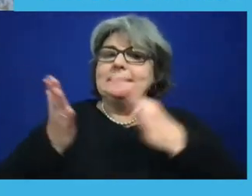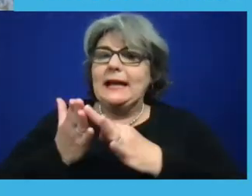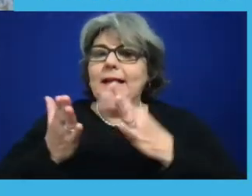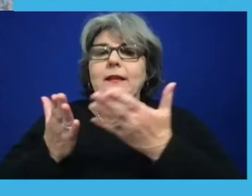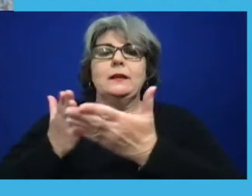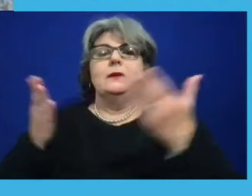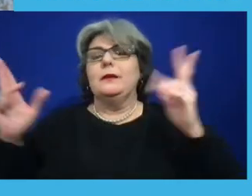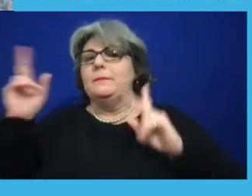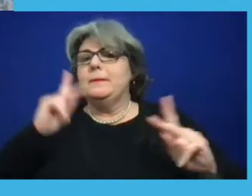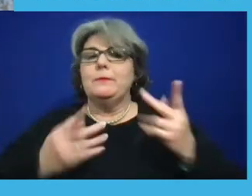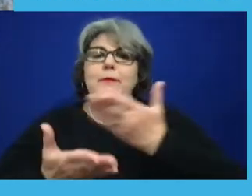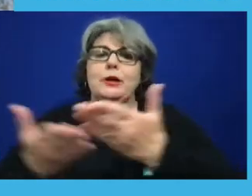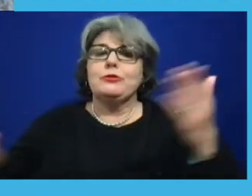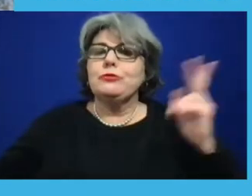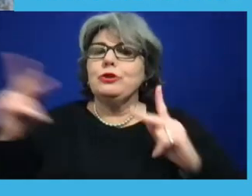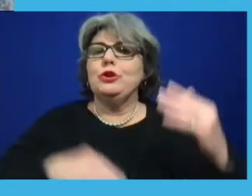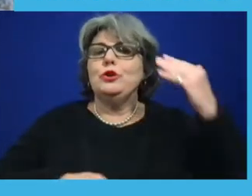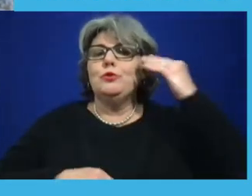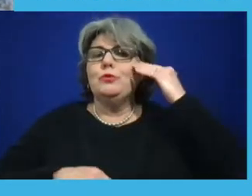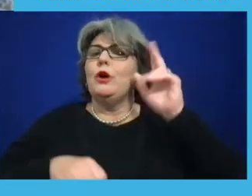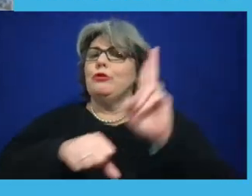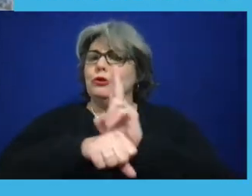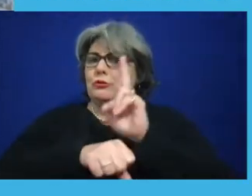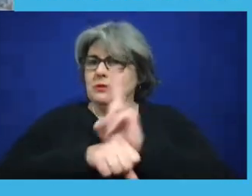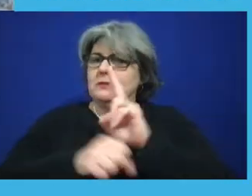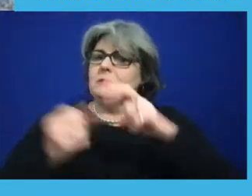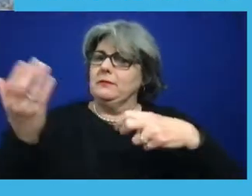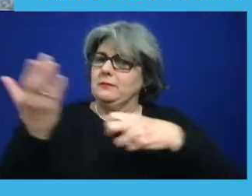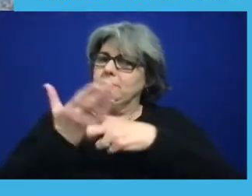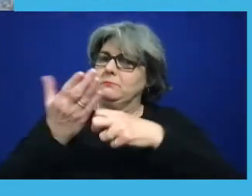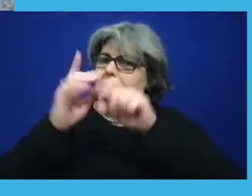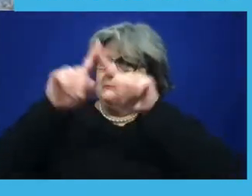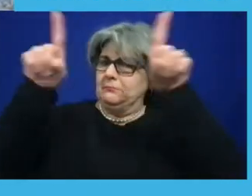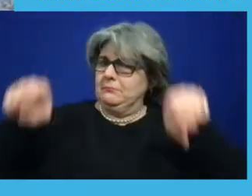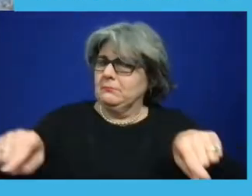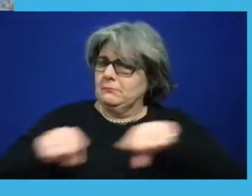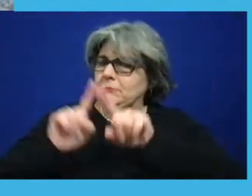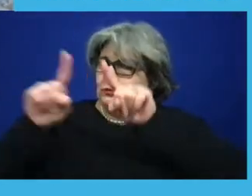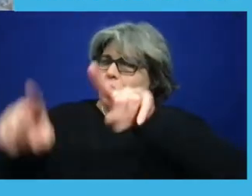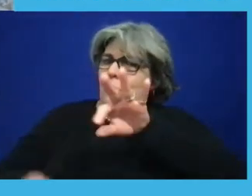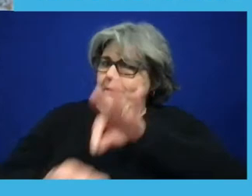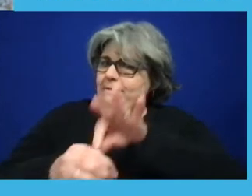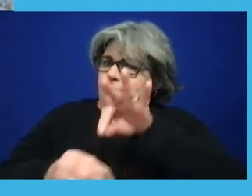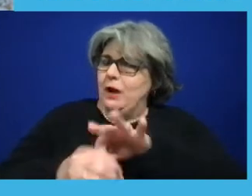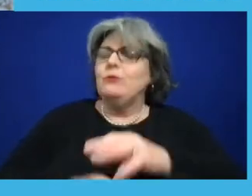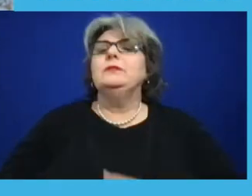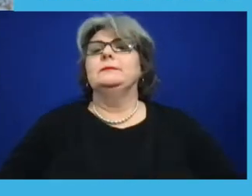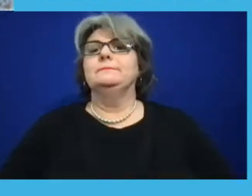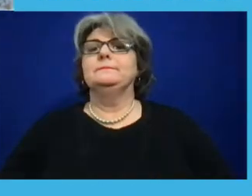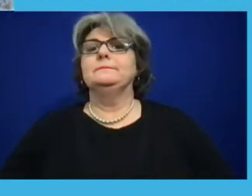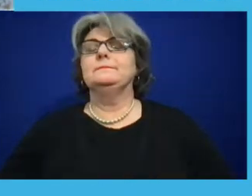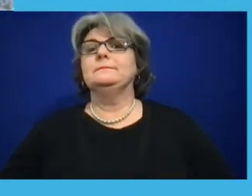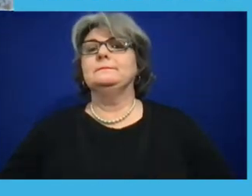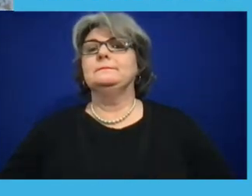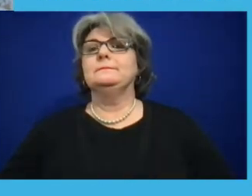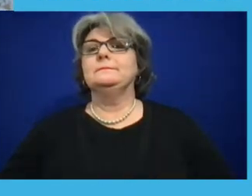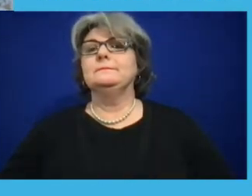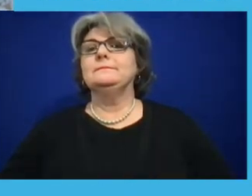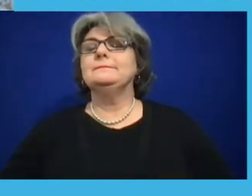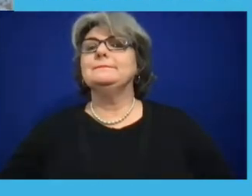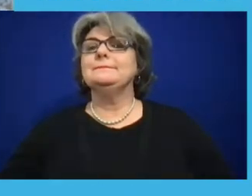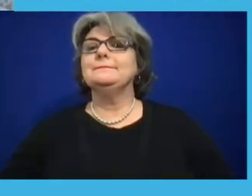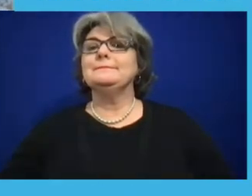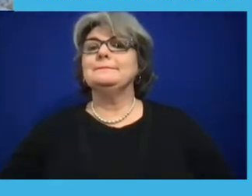Your ballot is a blood-stained ballot. By all means, use it and make sure everybody you know uses it.